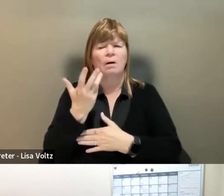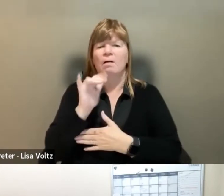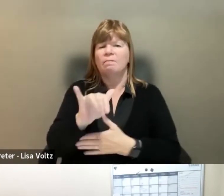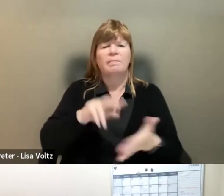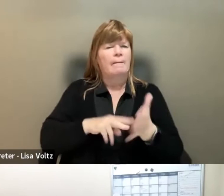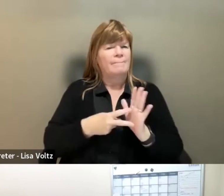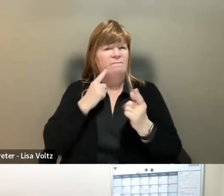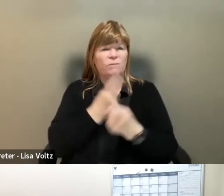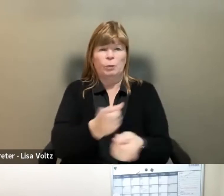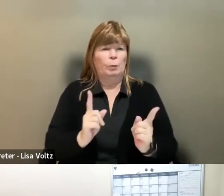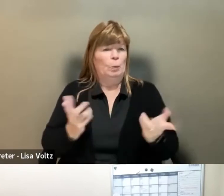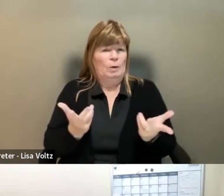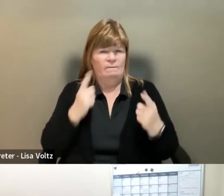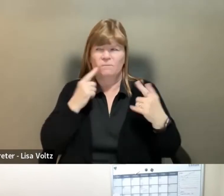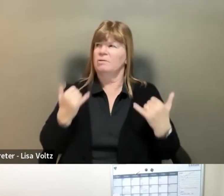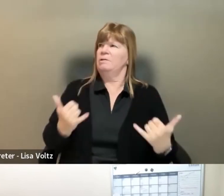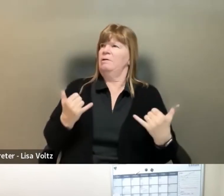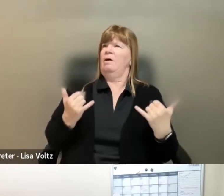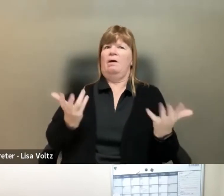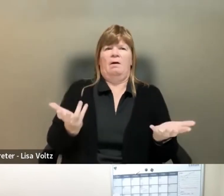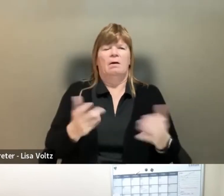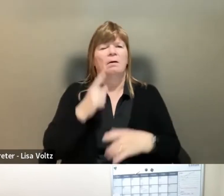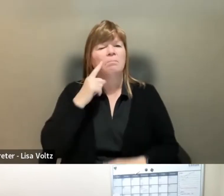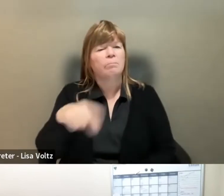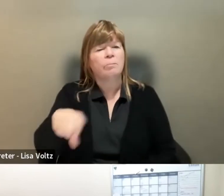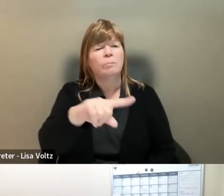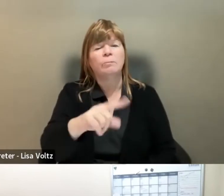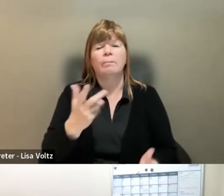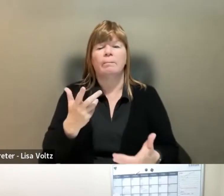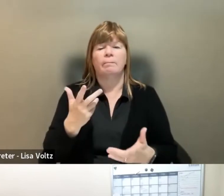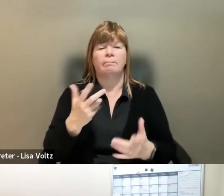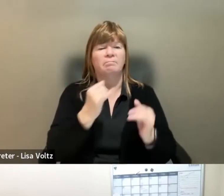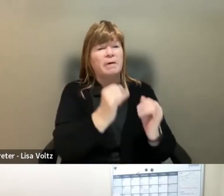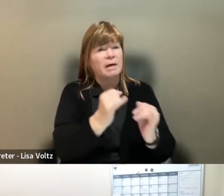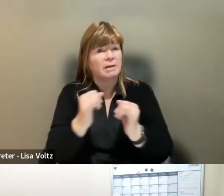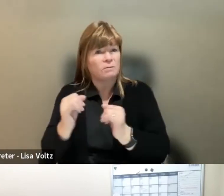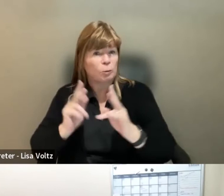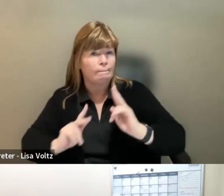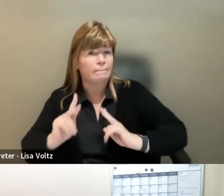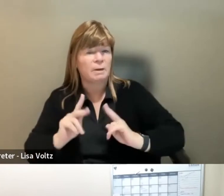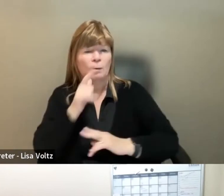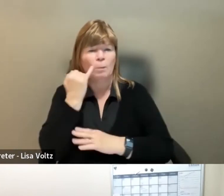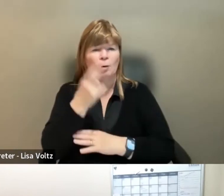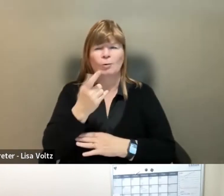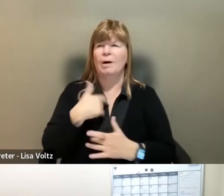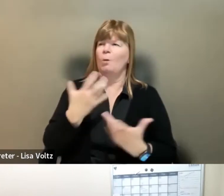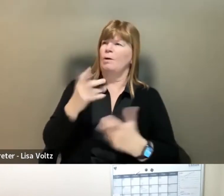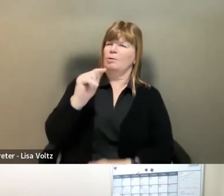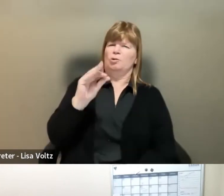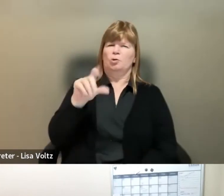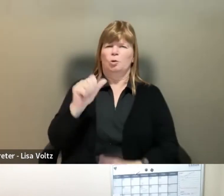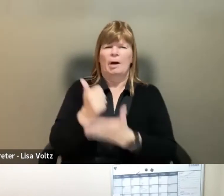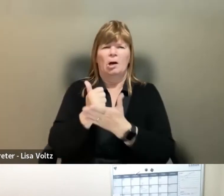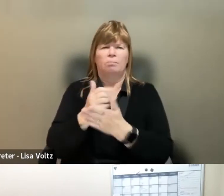for you here today? So for those of you who are individuals looking for tools to help prevent a